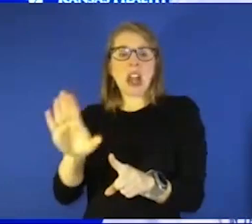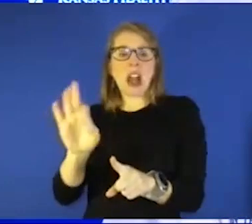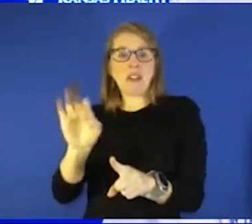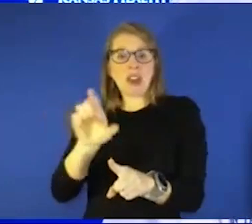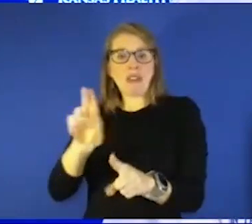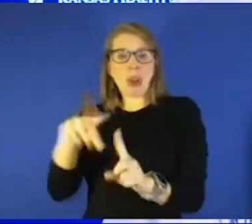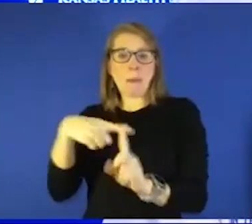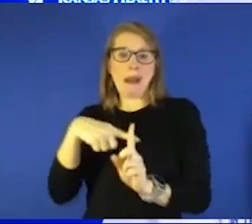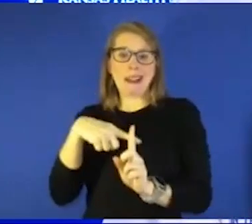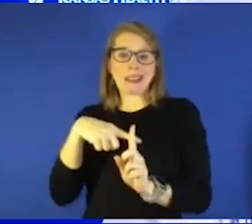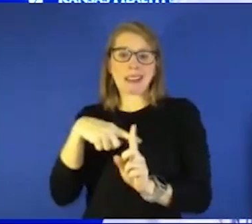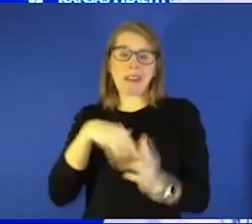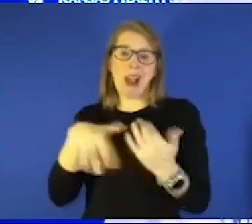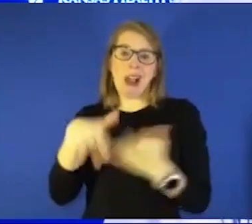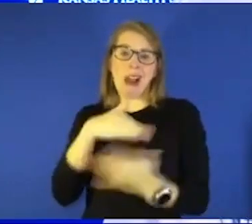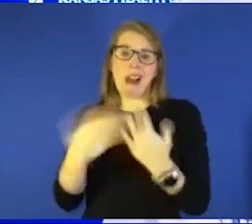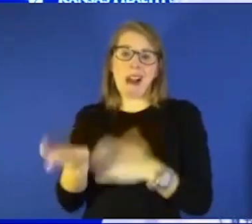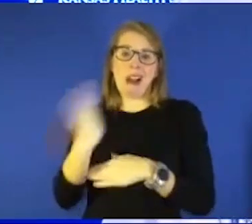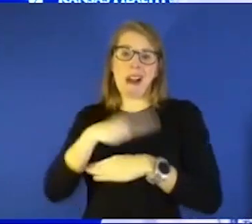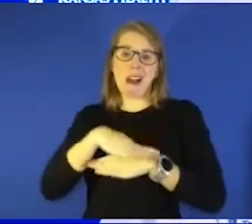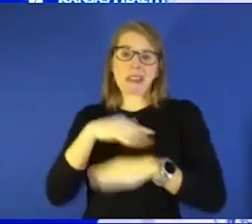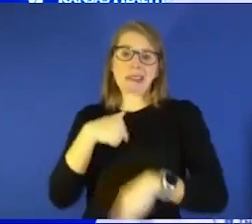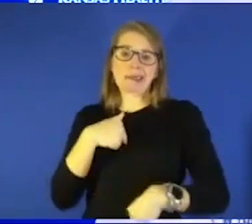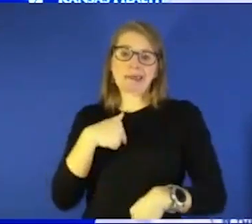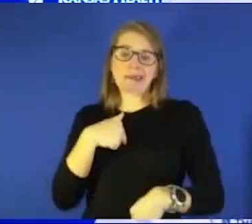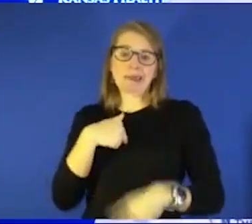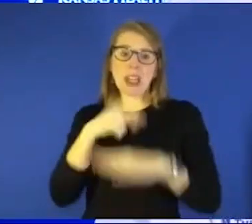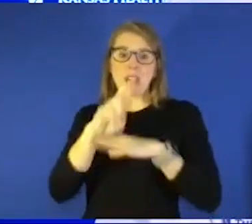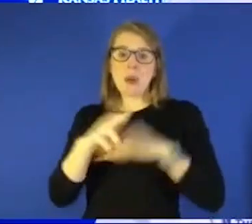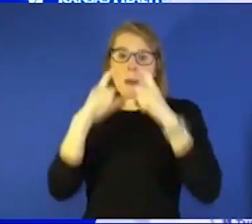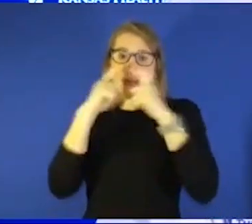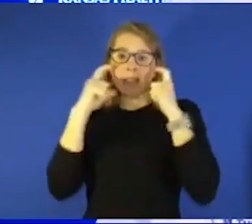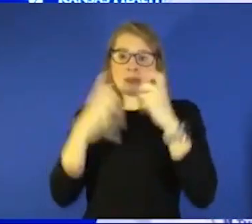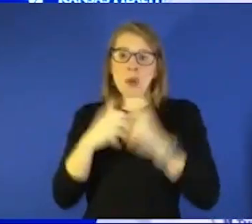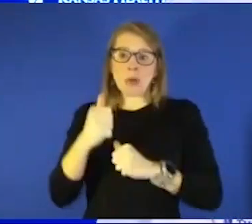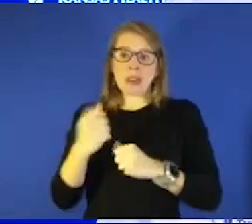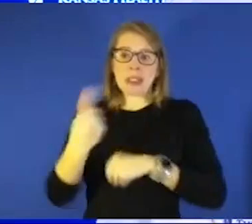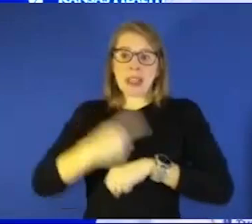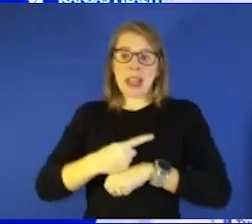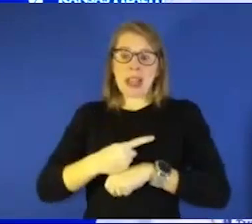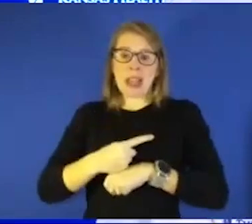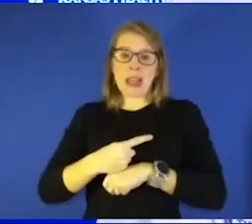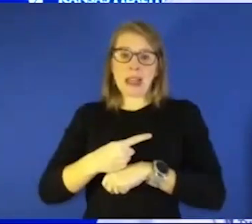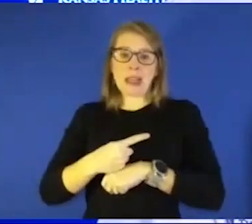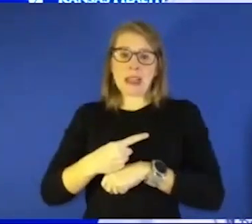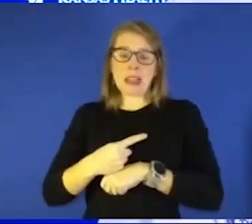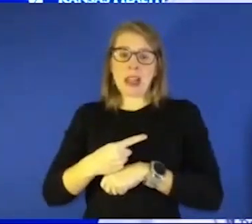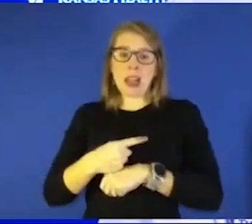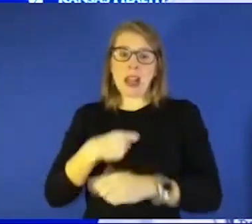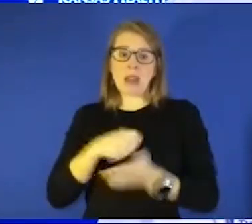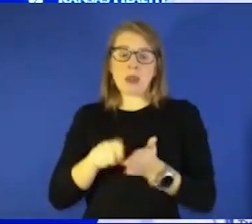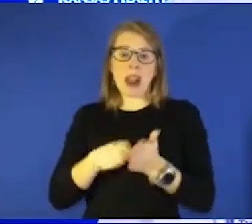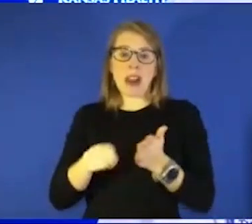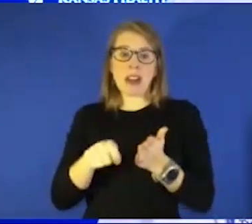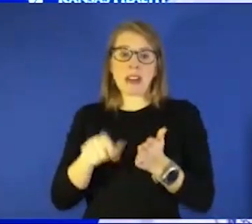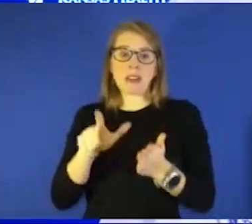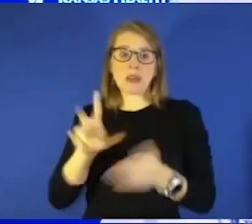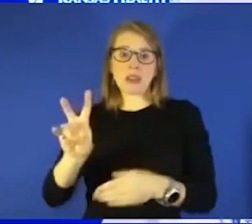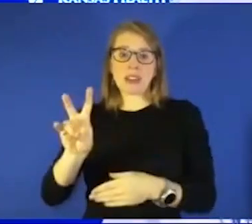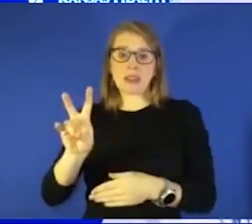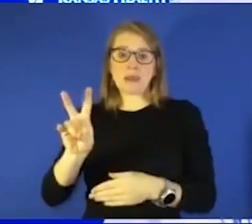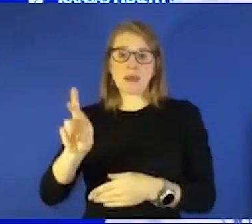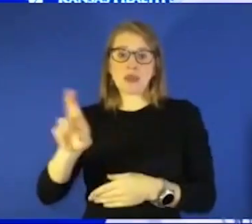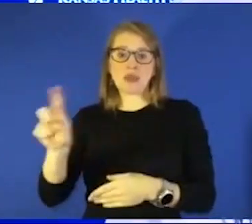I've been around people all day long. I had a mask on most of the day. I think I had to write for 27%. I was in clinic. I had to write for 27 prescriptions of